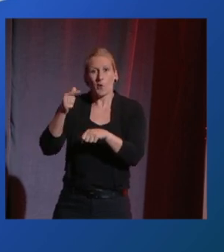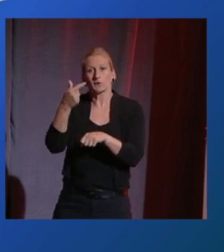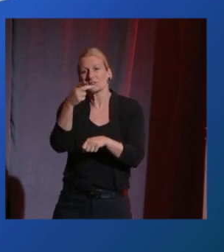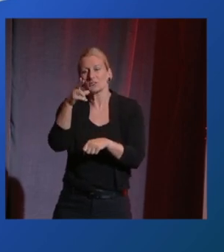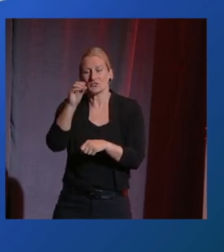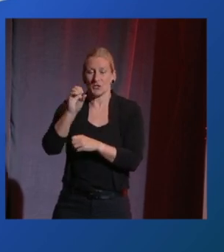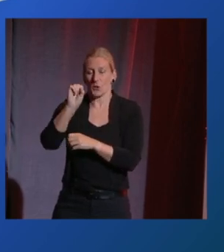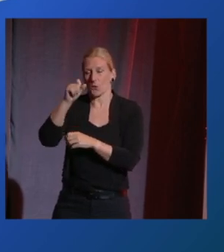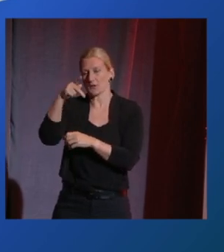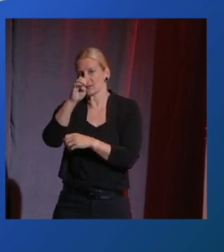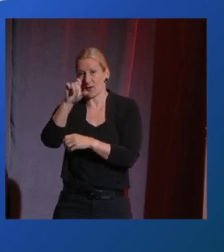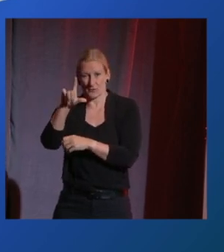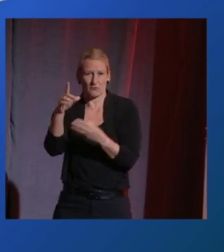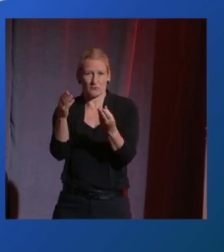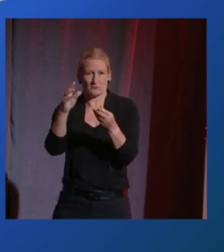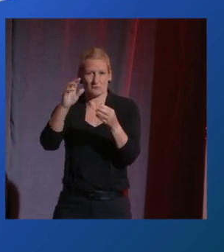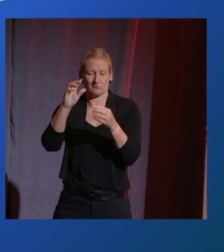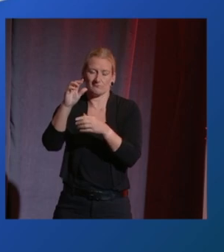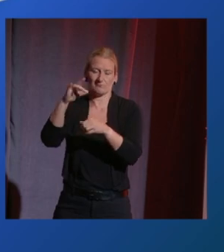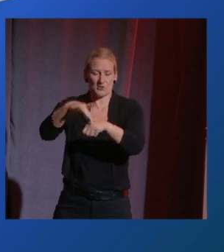an hail